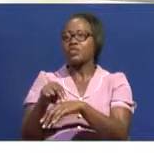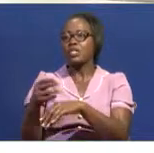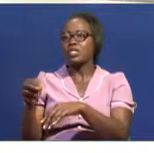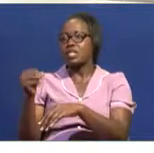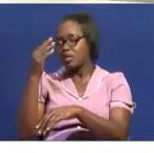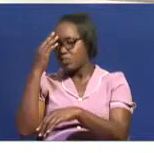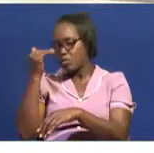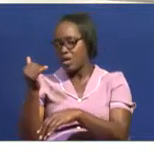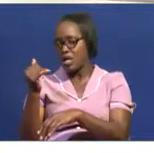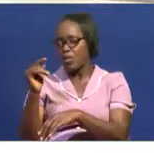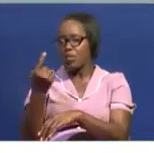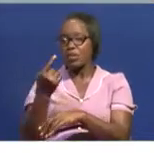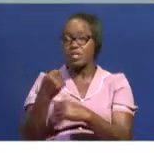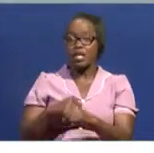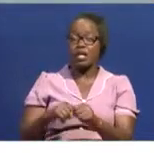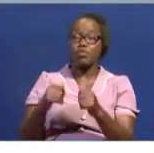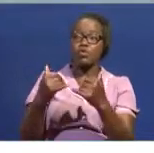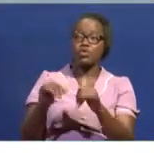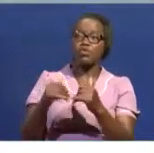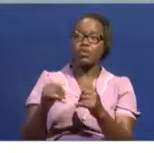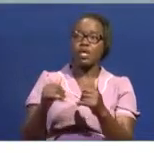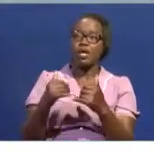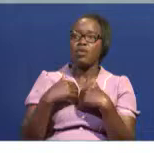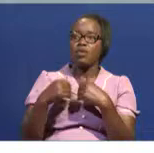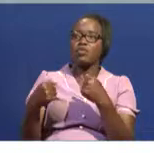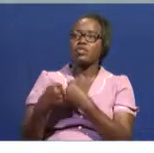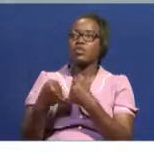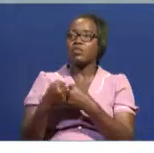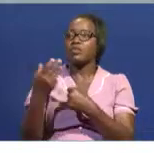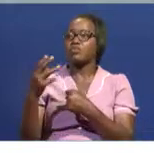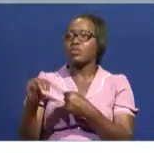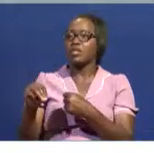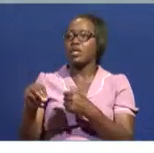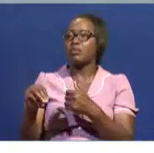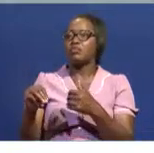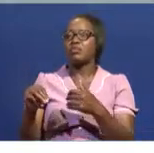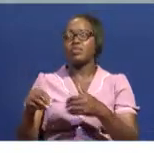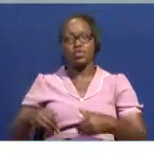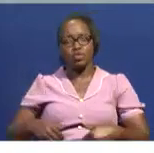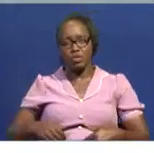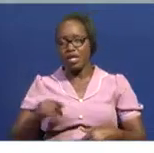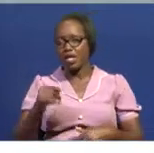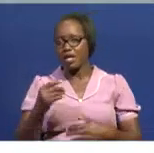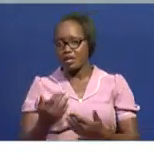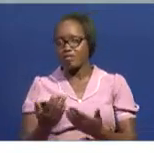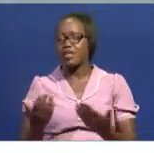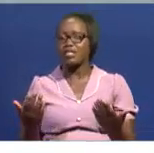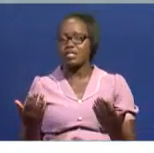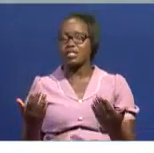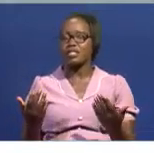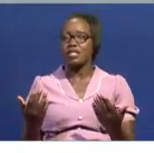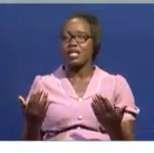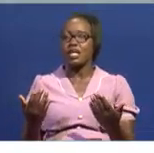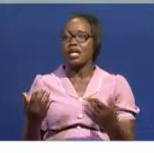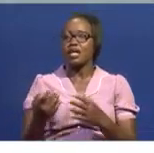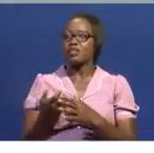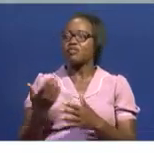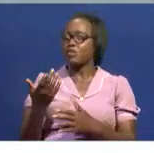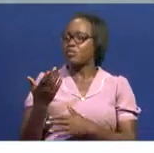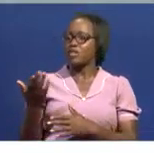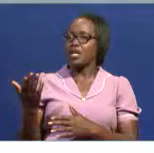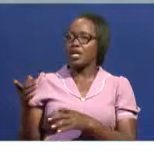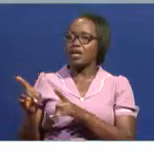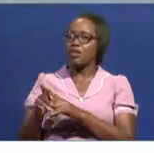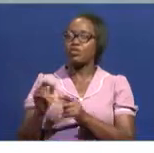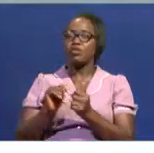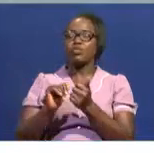because once they're able to play, we have the tournaments for them to play the junior events. And from there, they can also be able